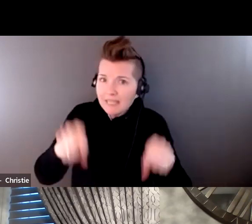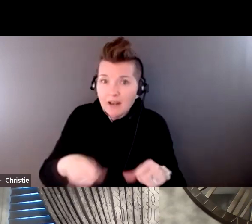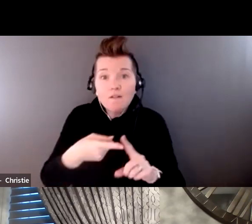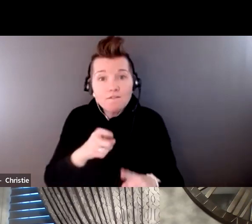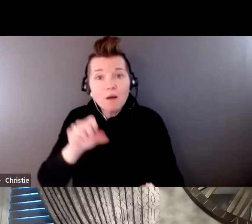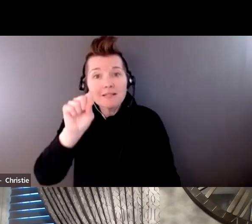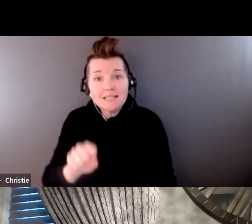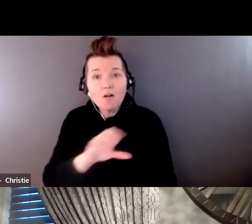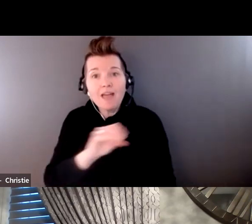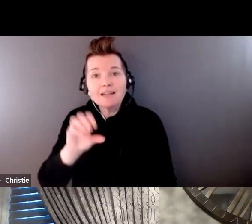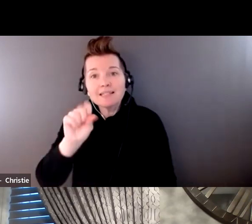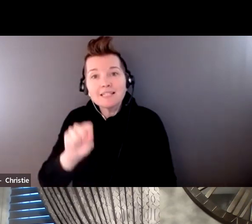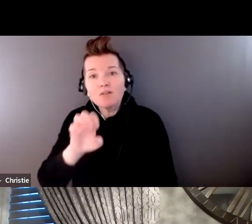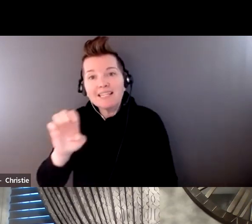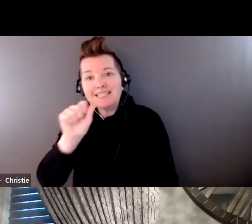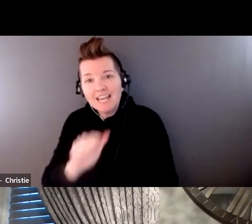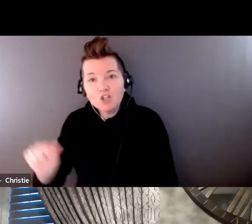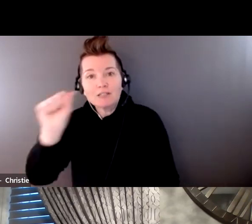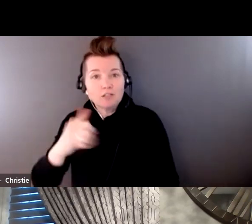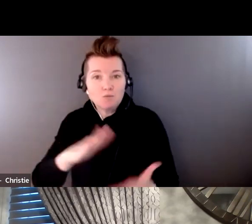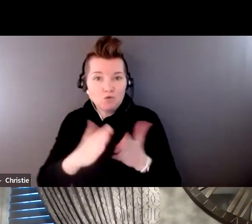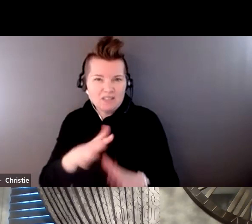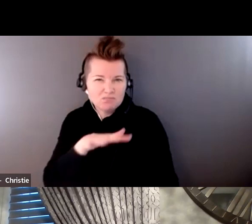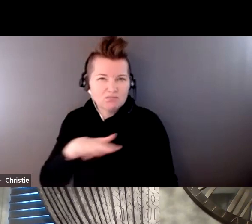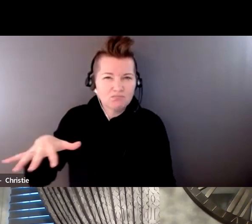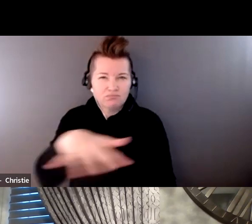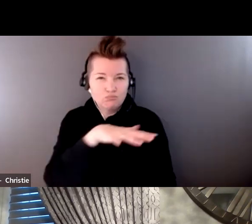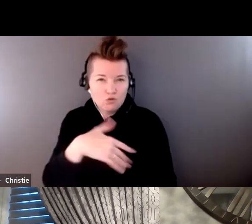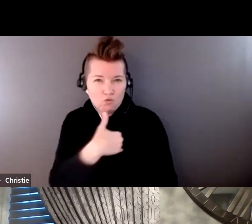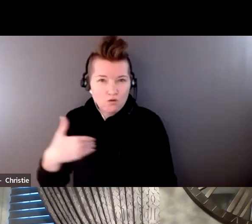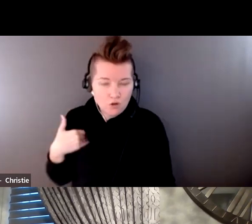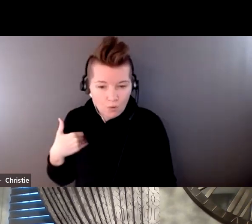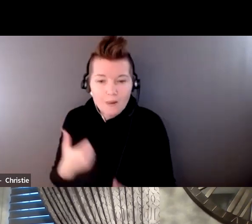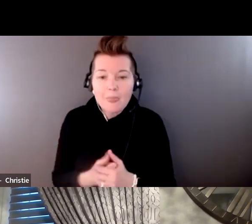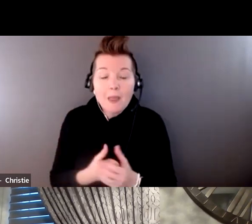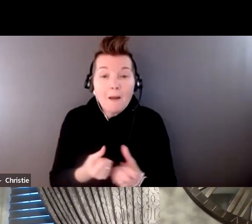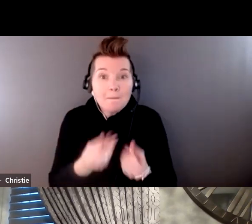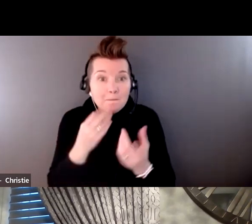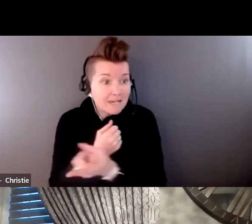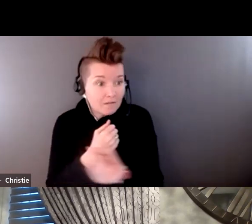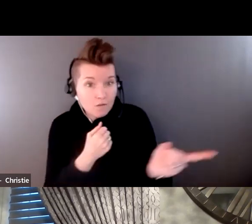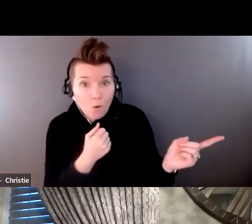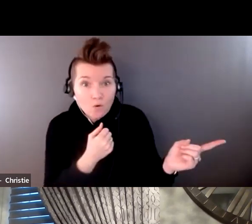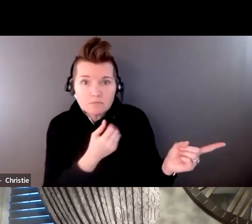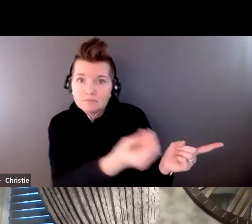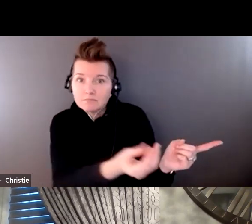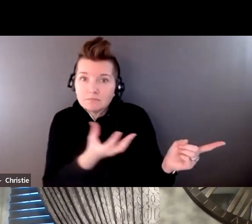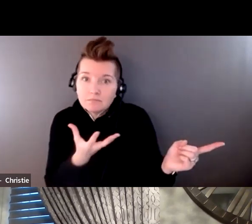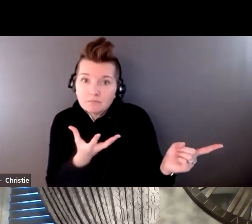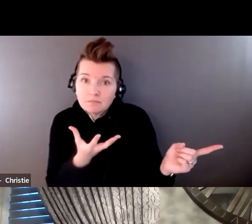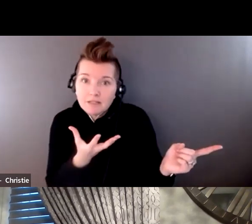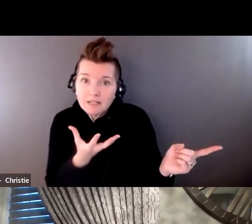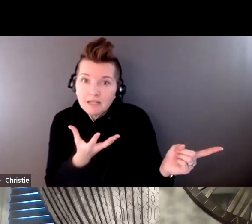Asian communities in Toronto. And really many of our associates specifically told me that finding jobs that